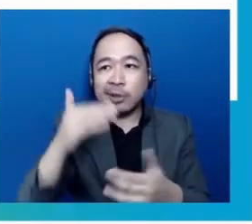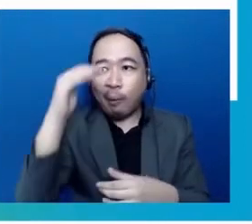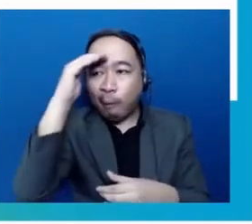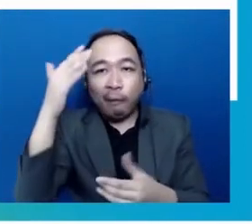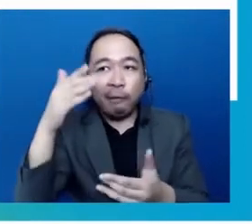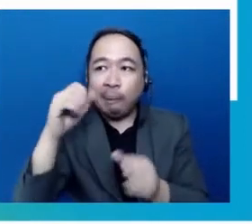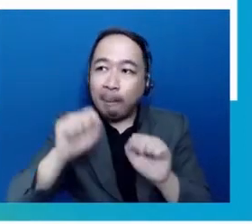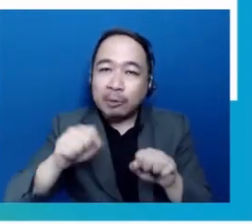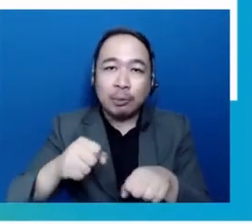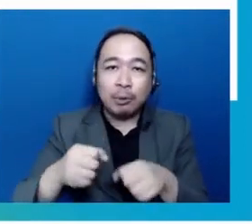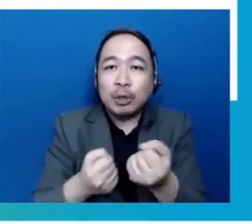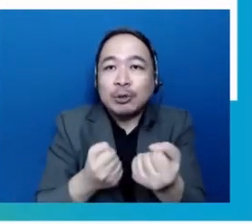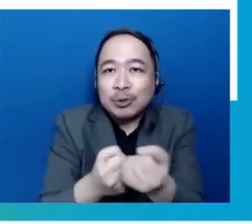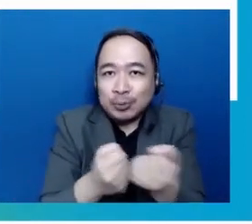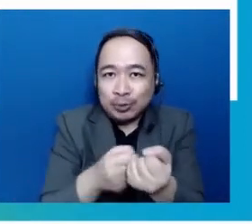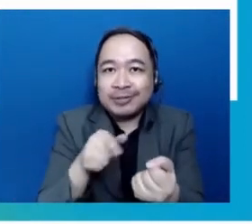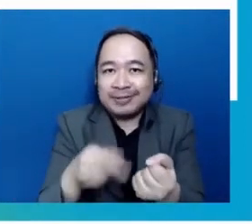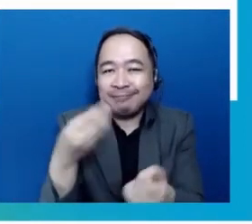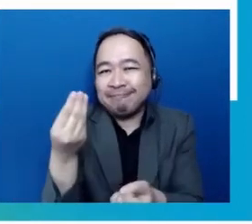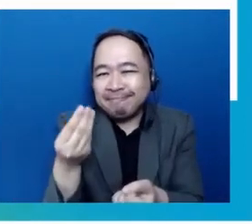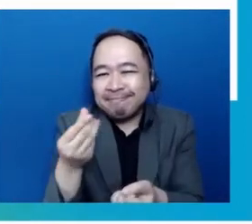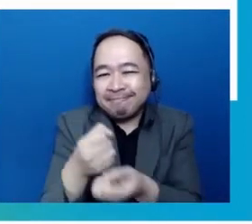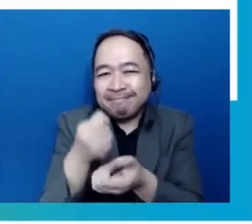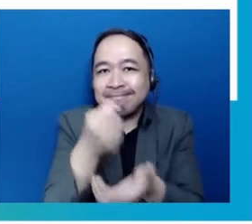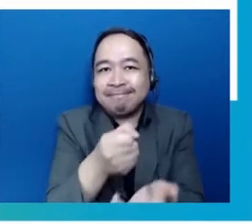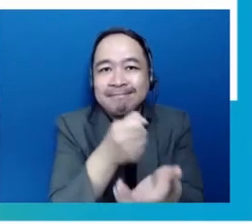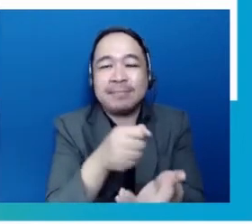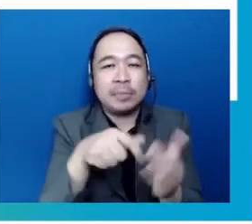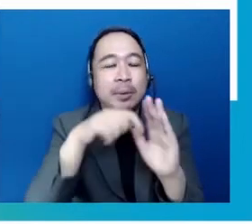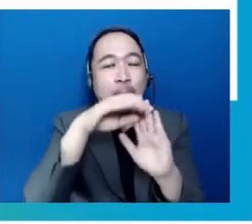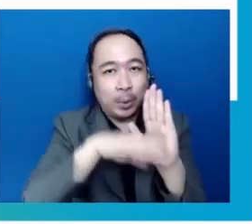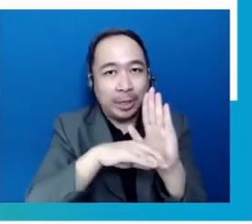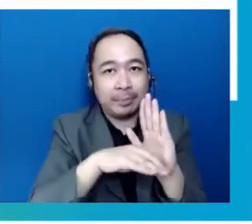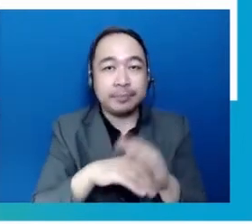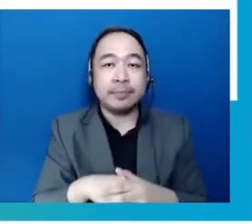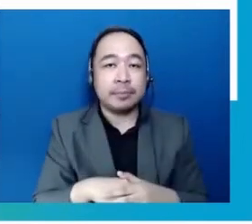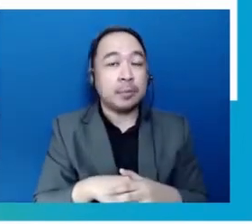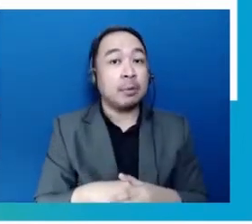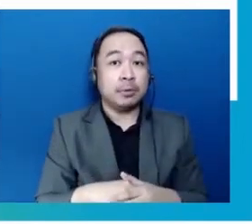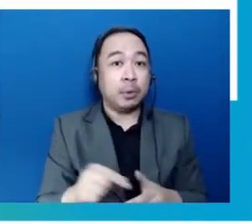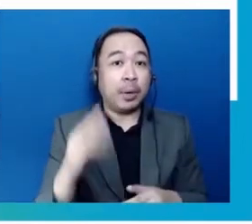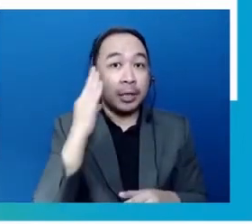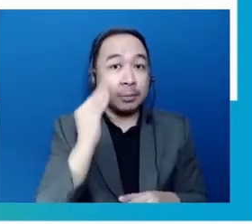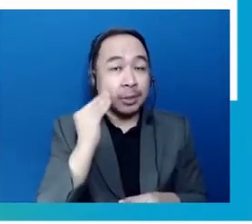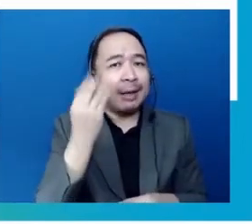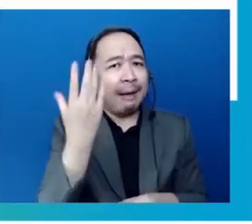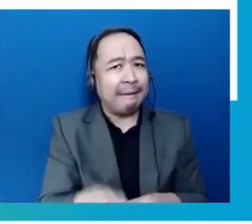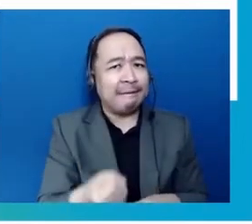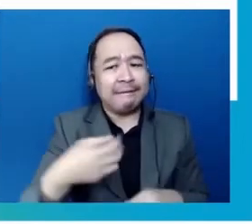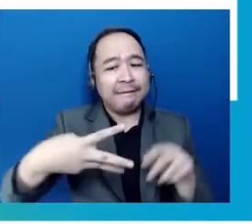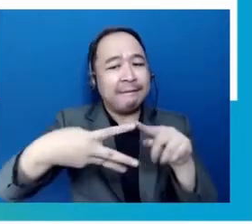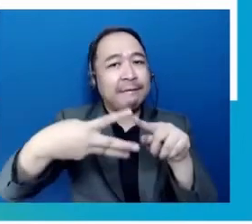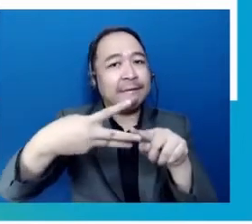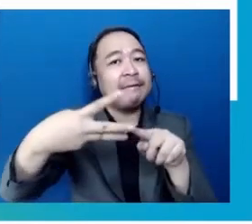important program. In general, our experience shows there are three principles we need to